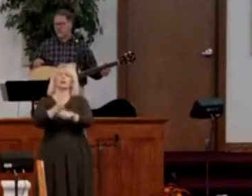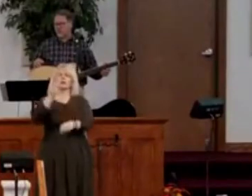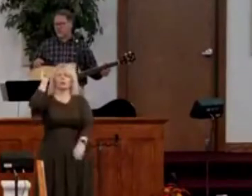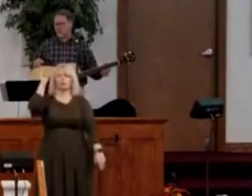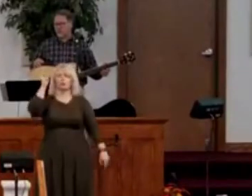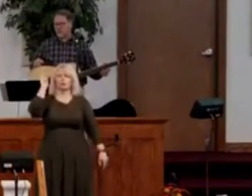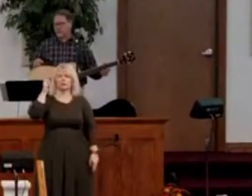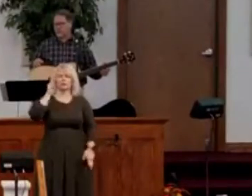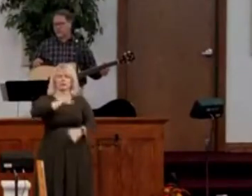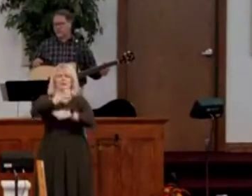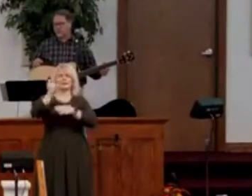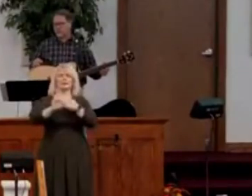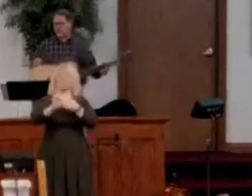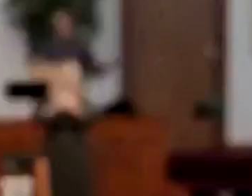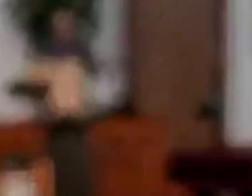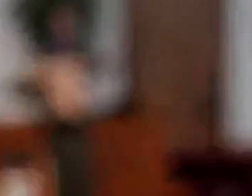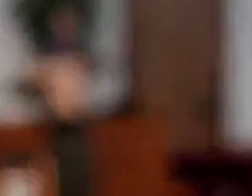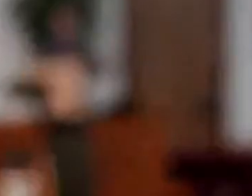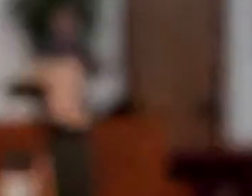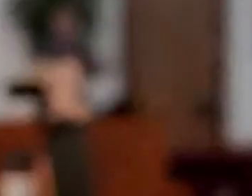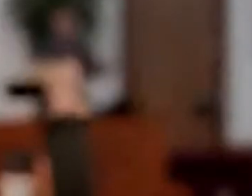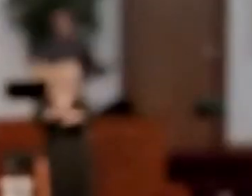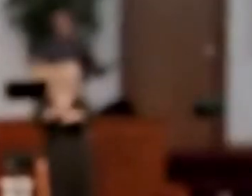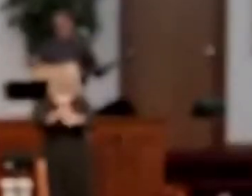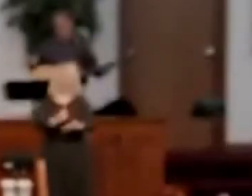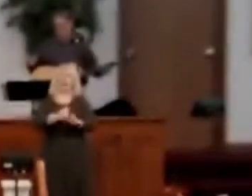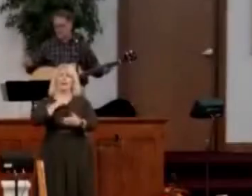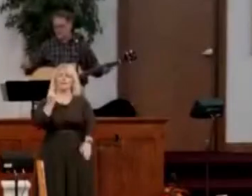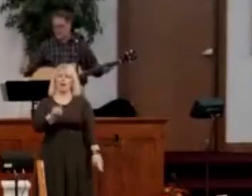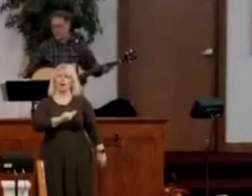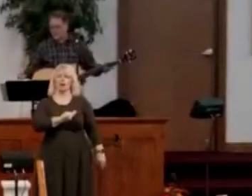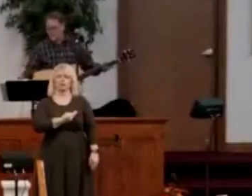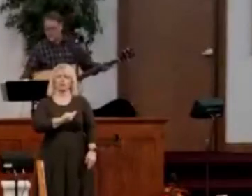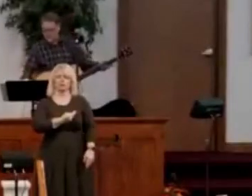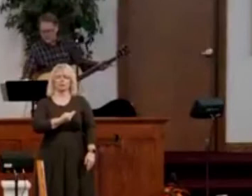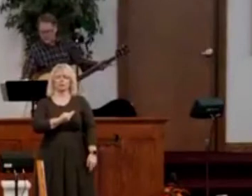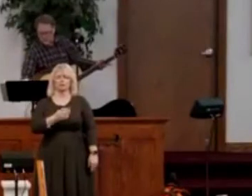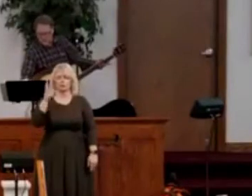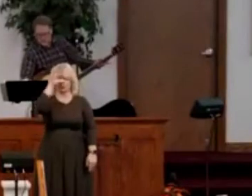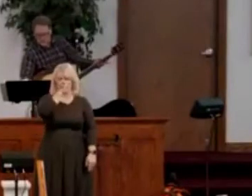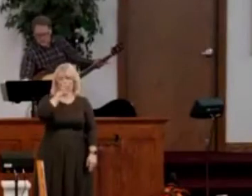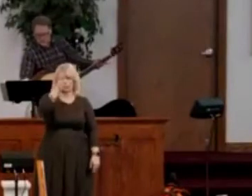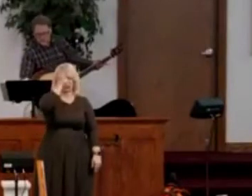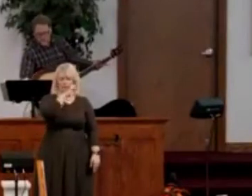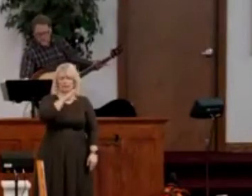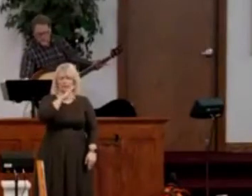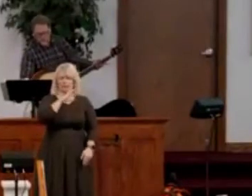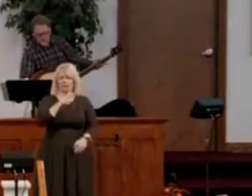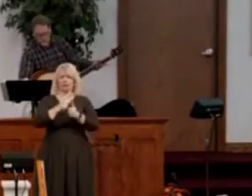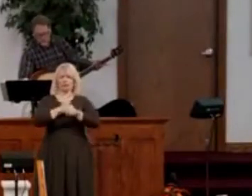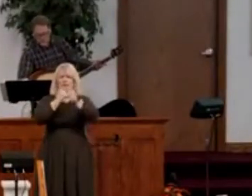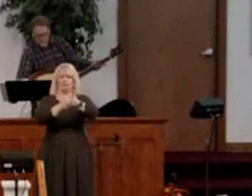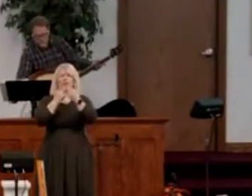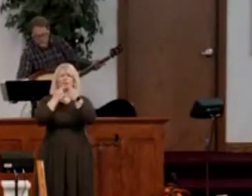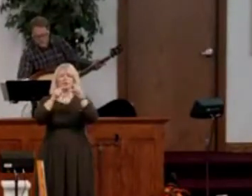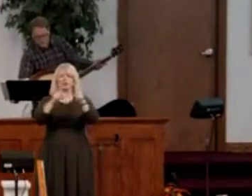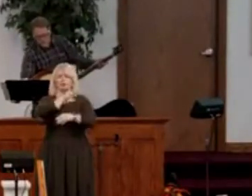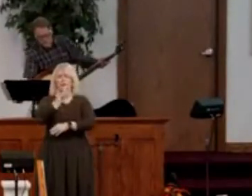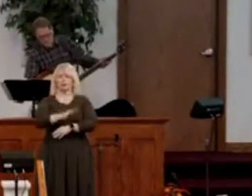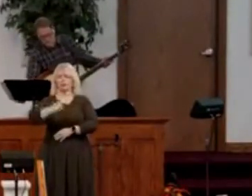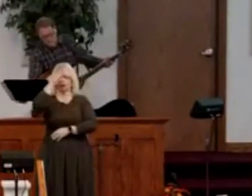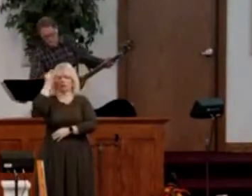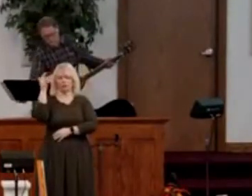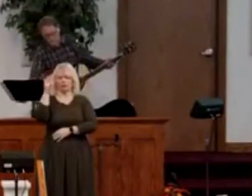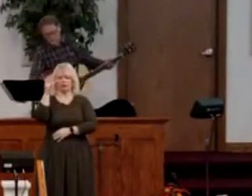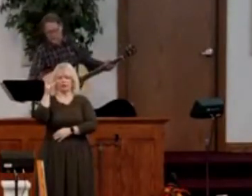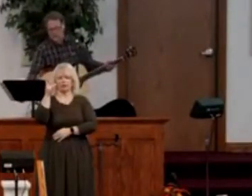earth. God, I pray that you would help us as we seek to follow in that command. May we never forget that our